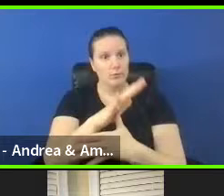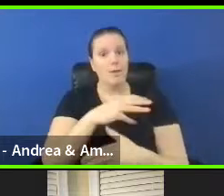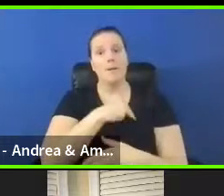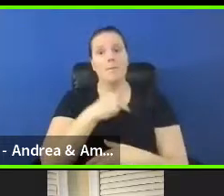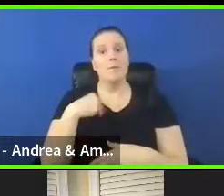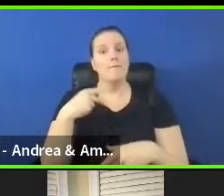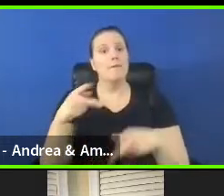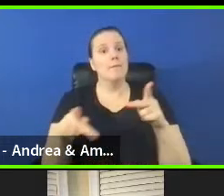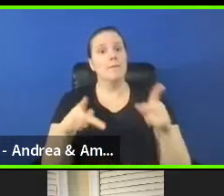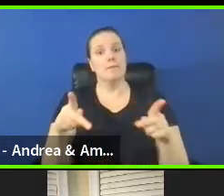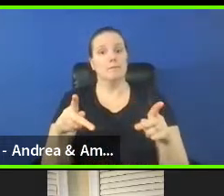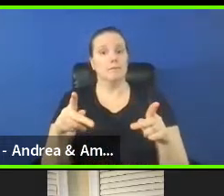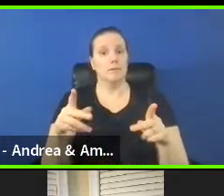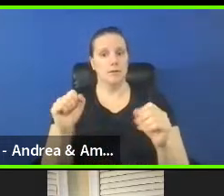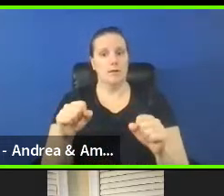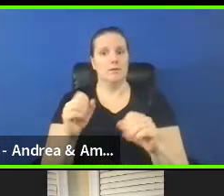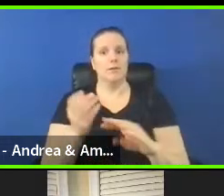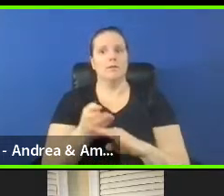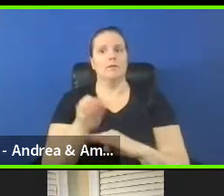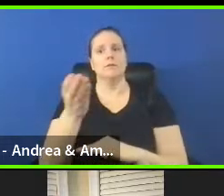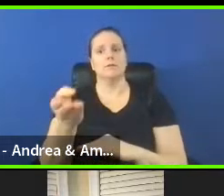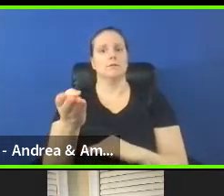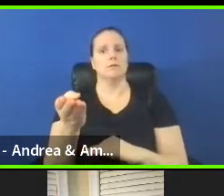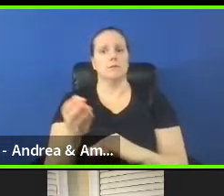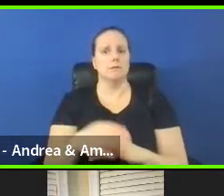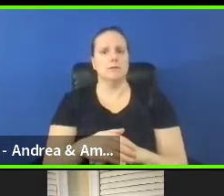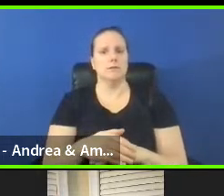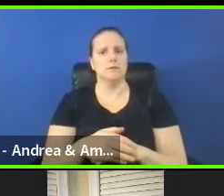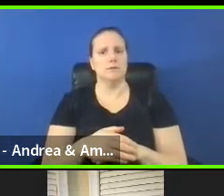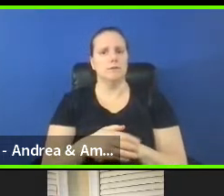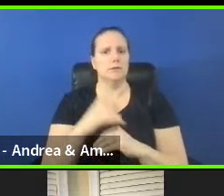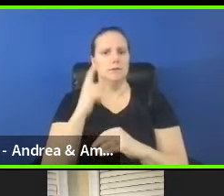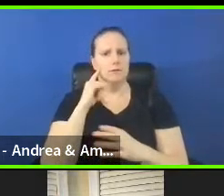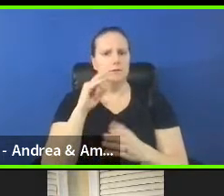can also submit questions in advance to the